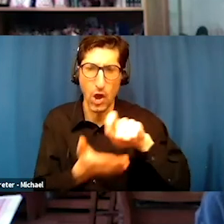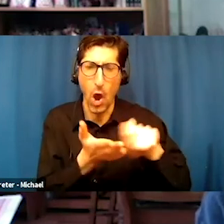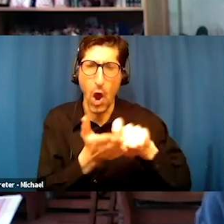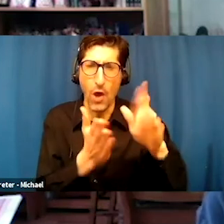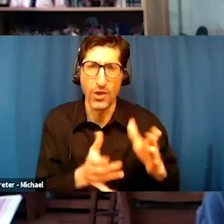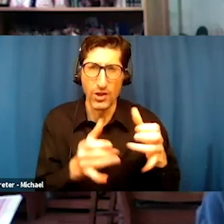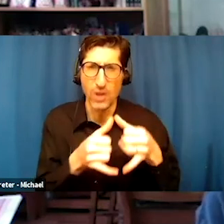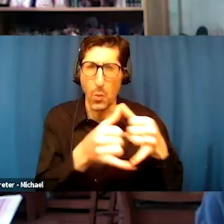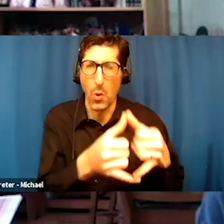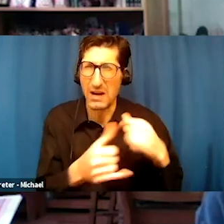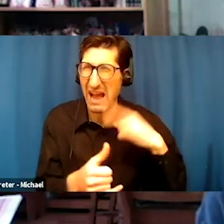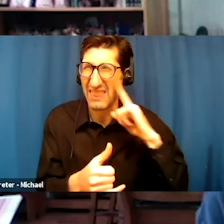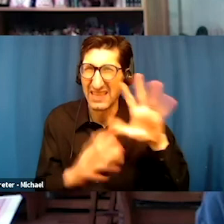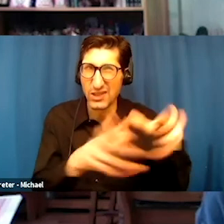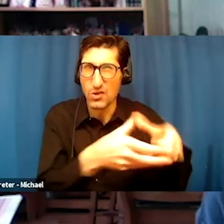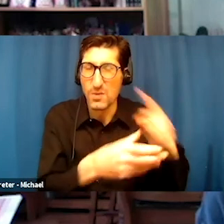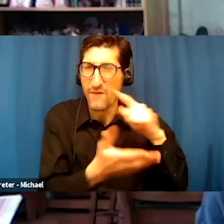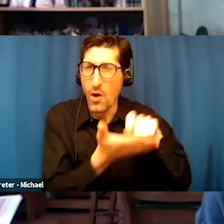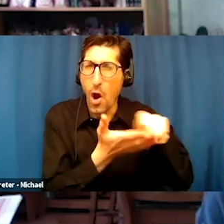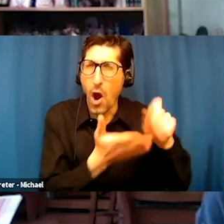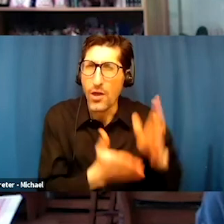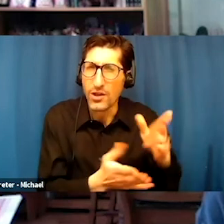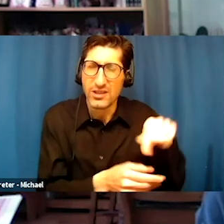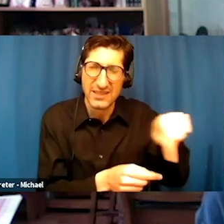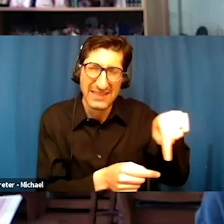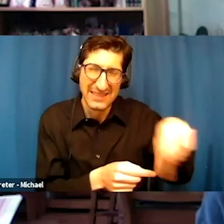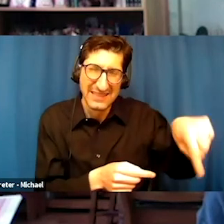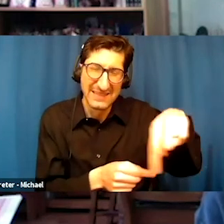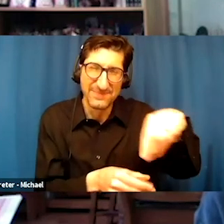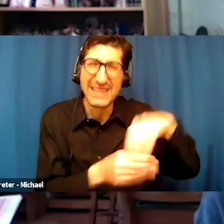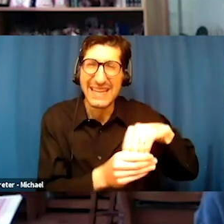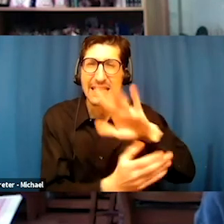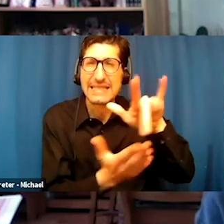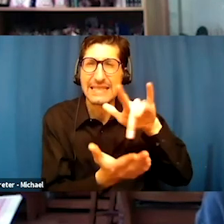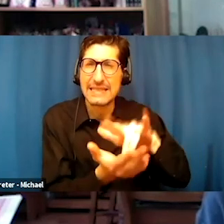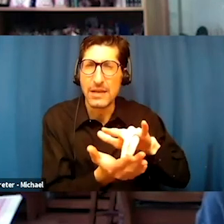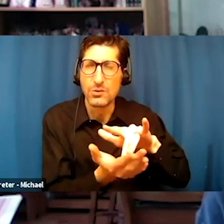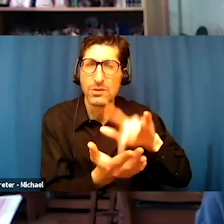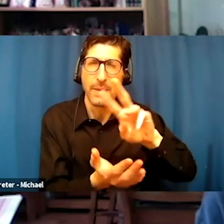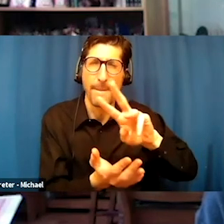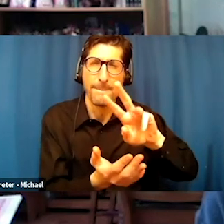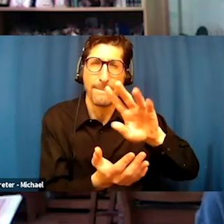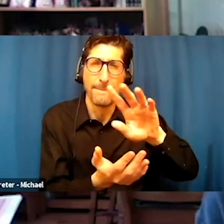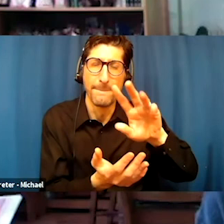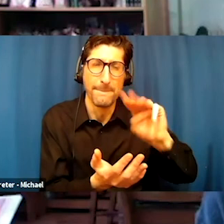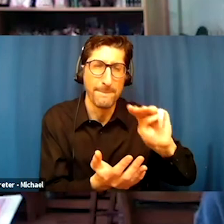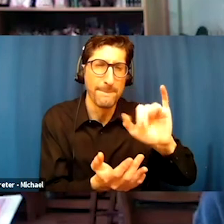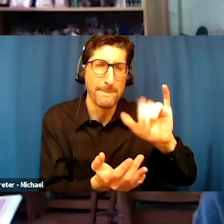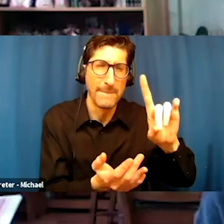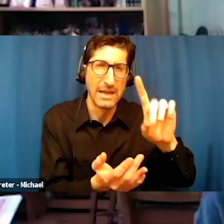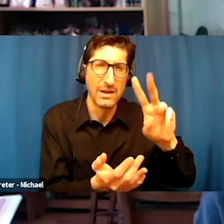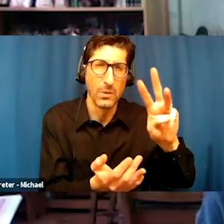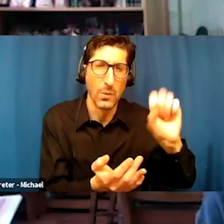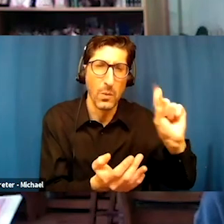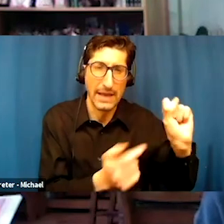a guild for authors in the, um, you know, in the central Midwest. And so the book was